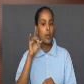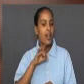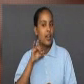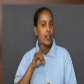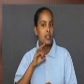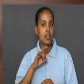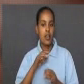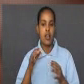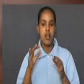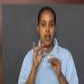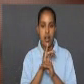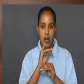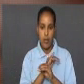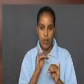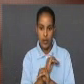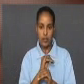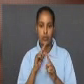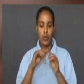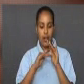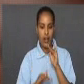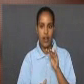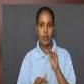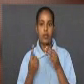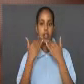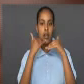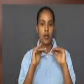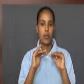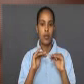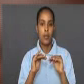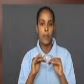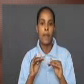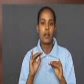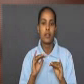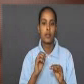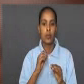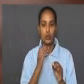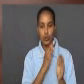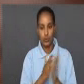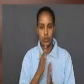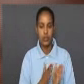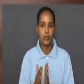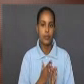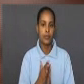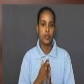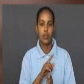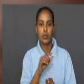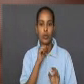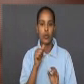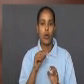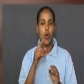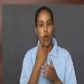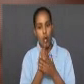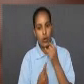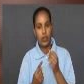plastics companies are forced to limit the amount of pollutants that are produced, they would not